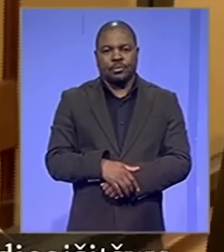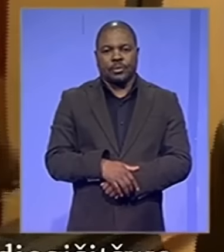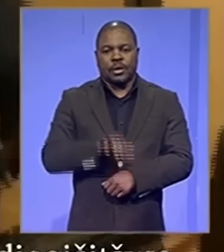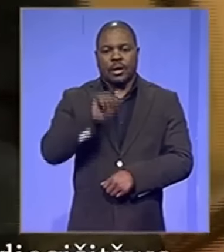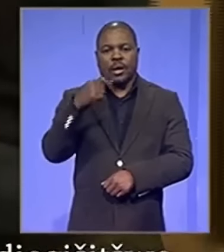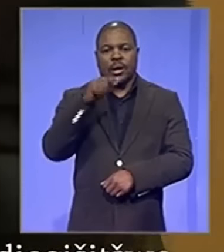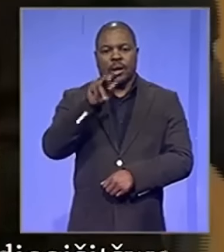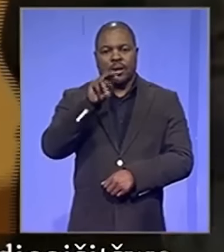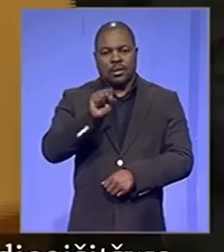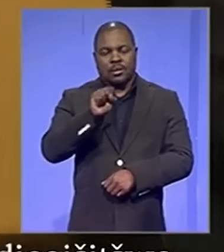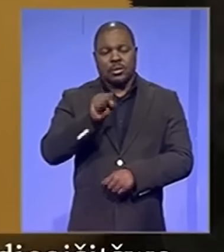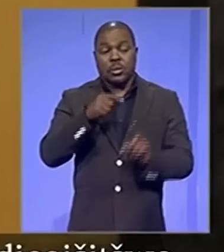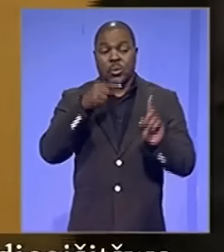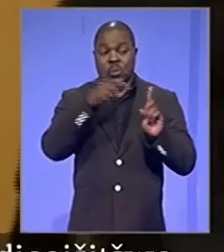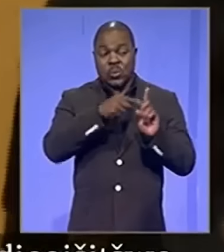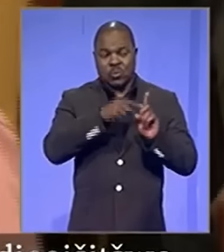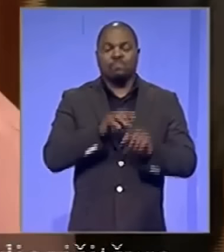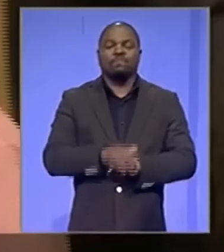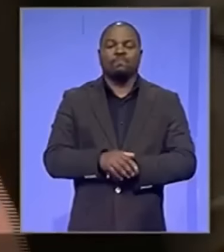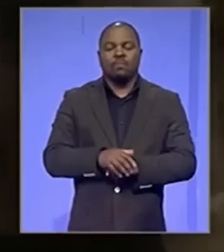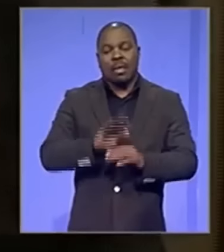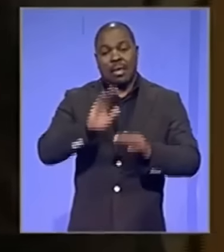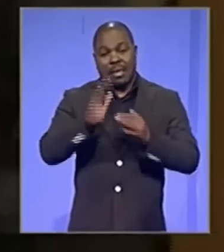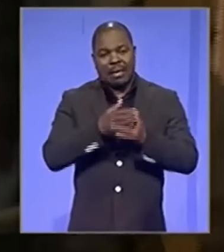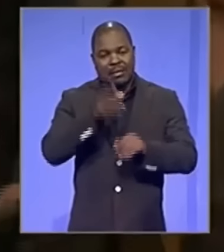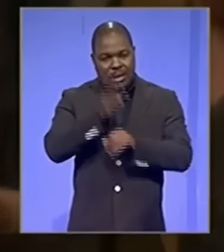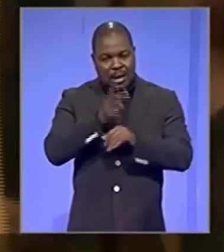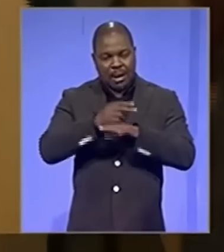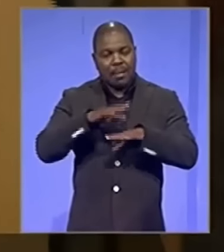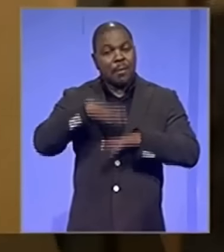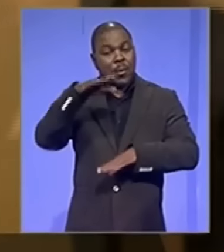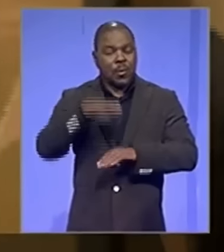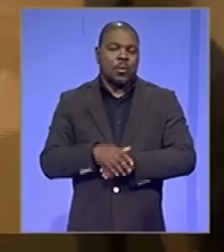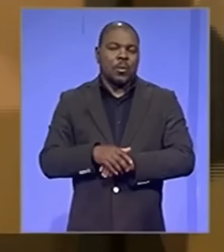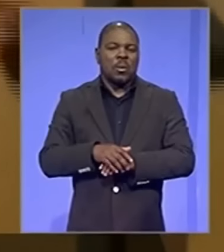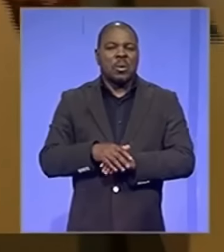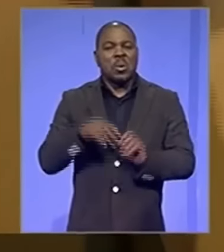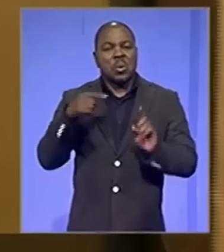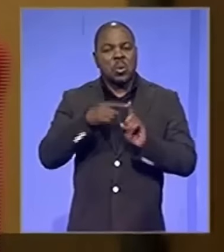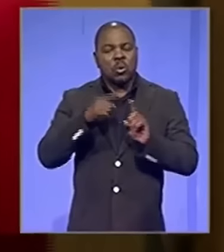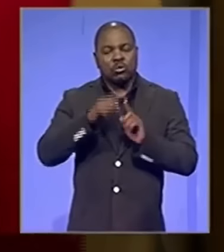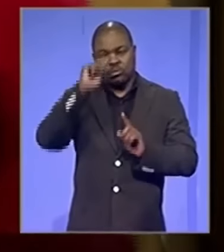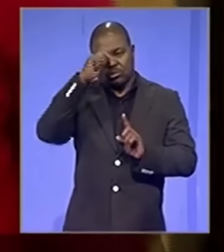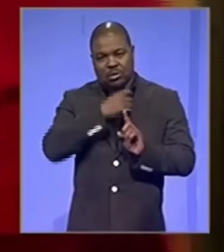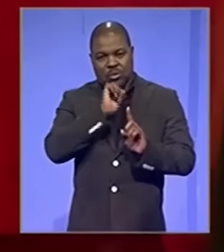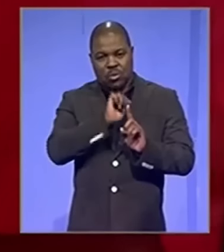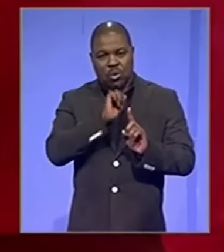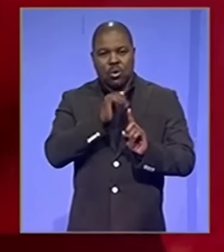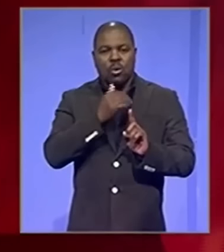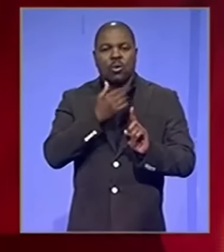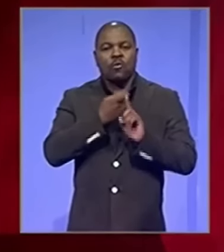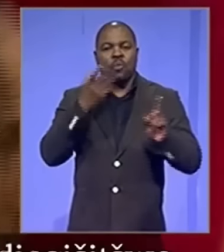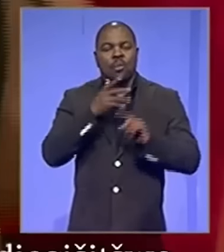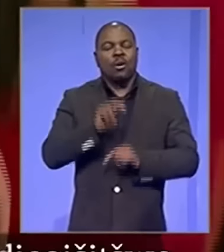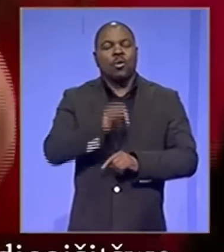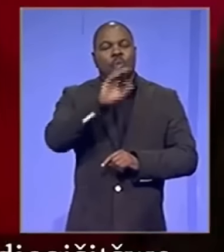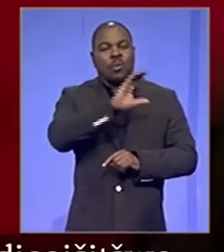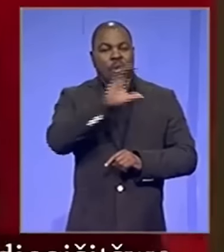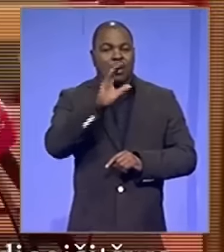Agnes Setshwantsho o lebanwe gape ke ditatofatso tse di golagangwang le polao ya morwagwe Kutlo ya kwa Northern Cape ka